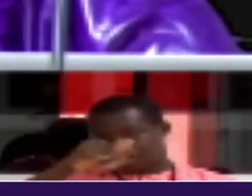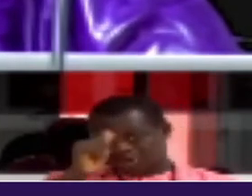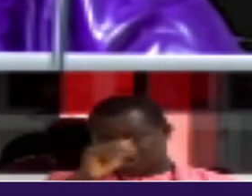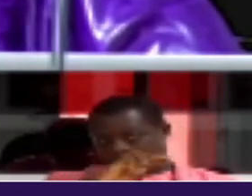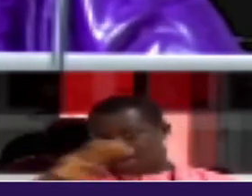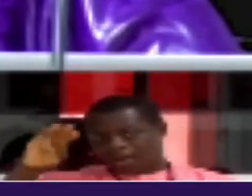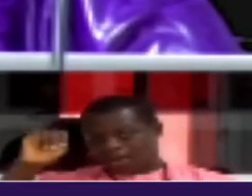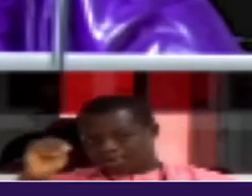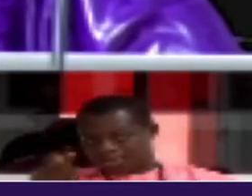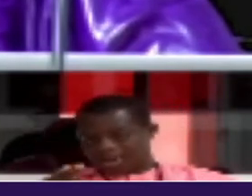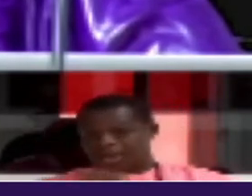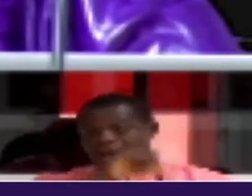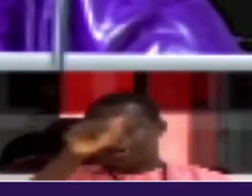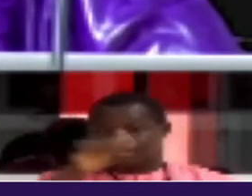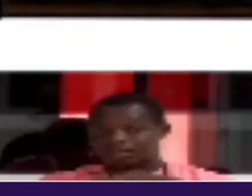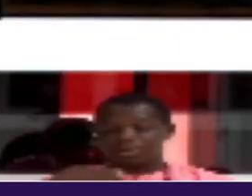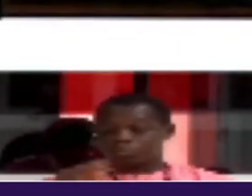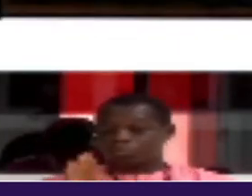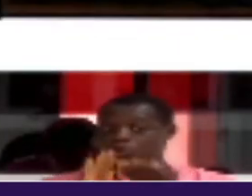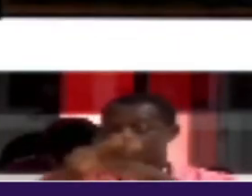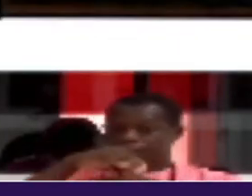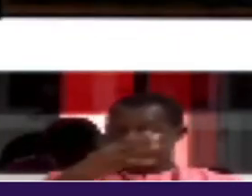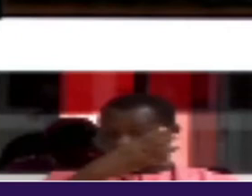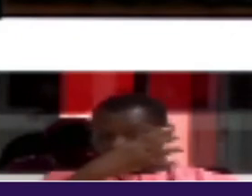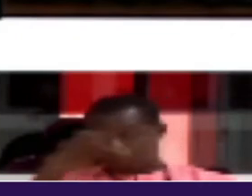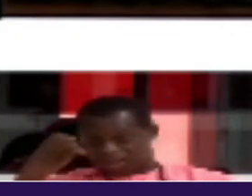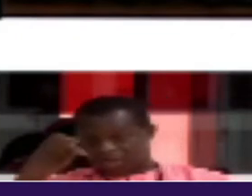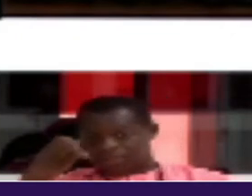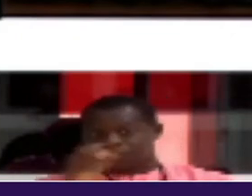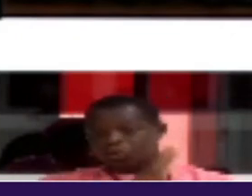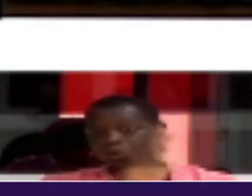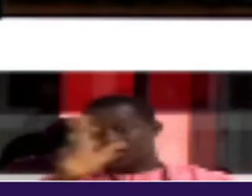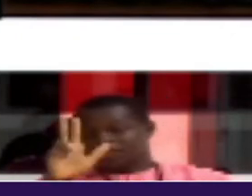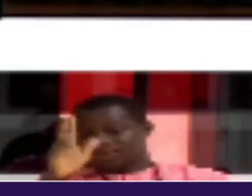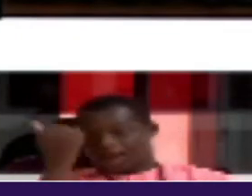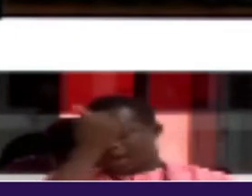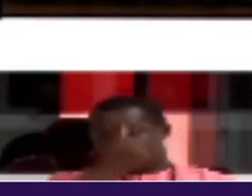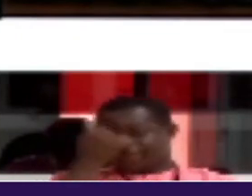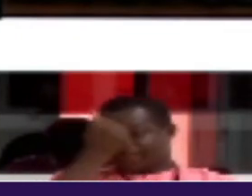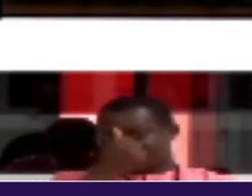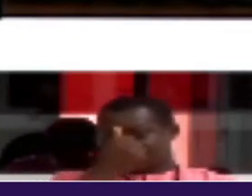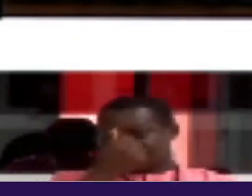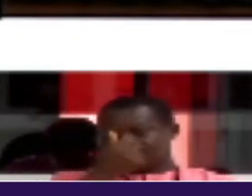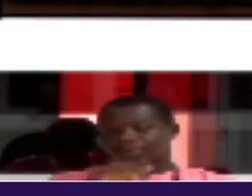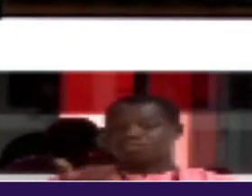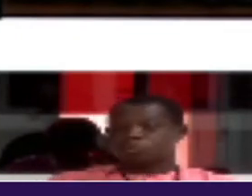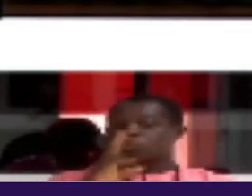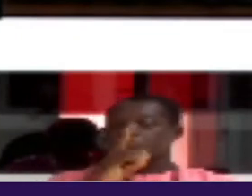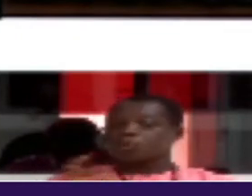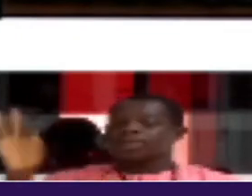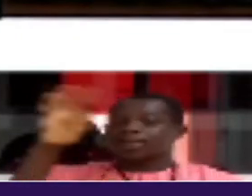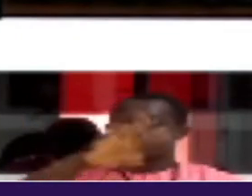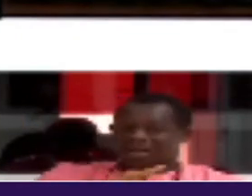over 40 West African migrants. You are also alleged to have been